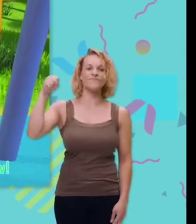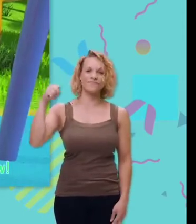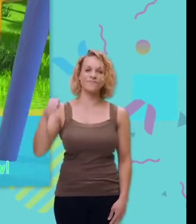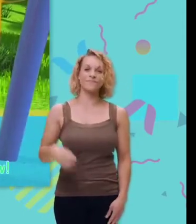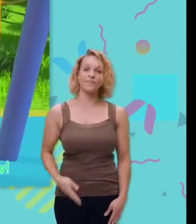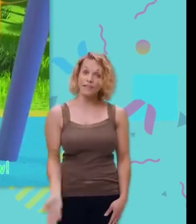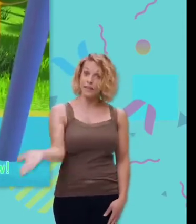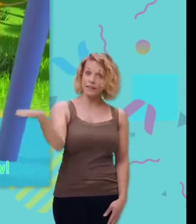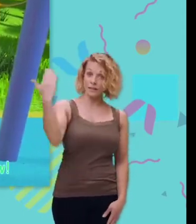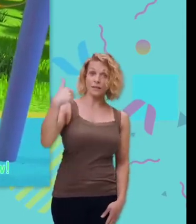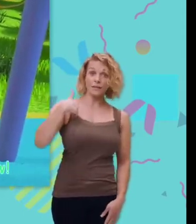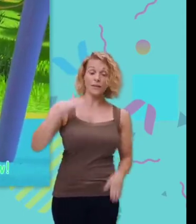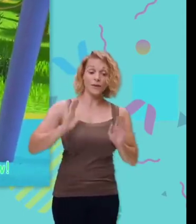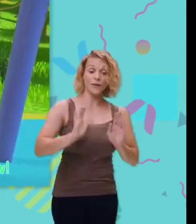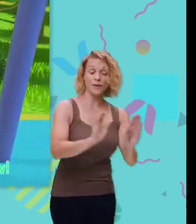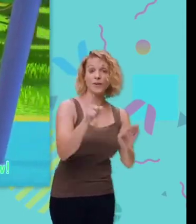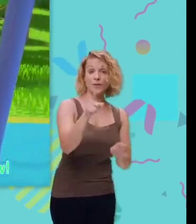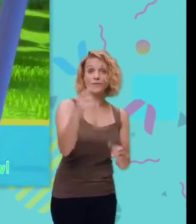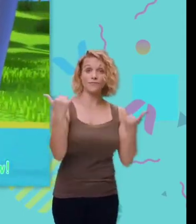Yes,